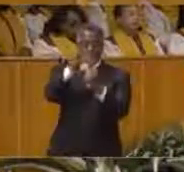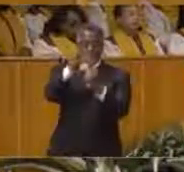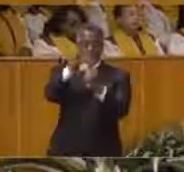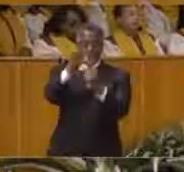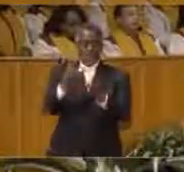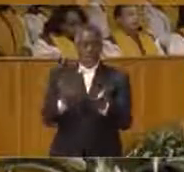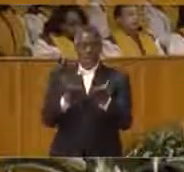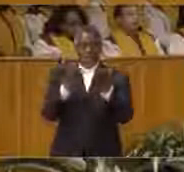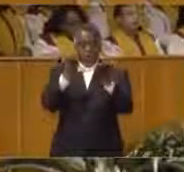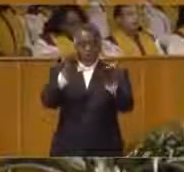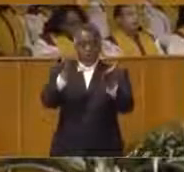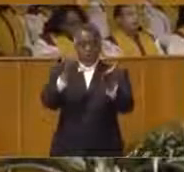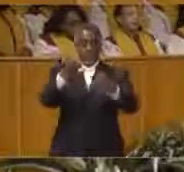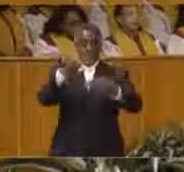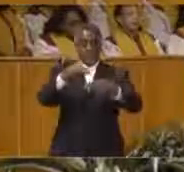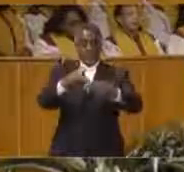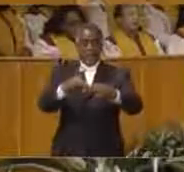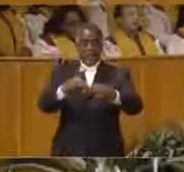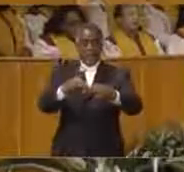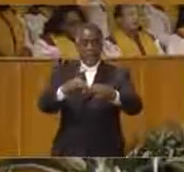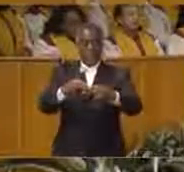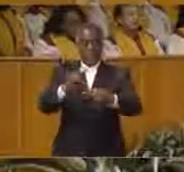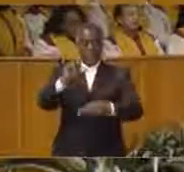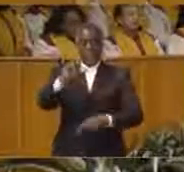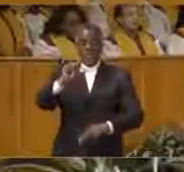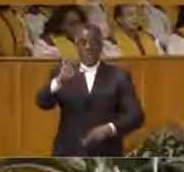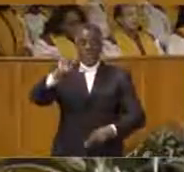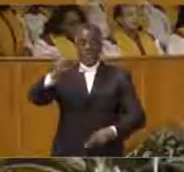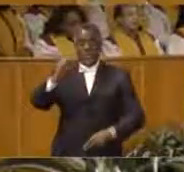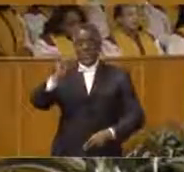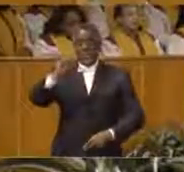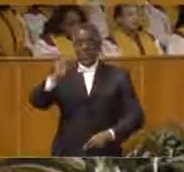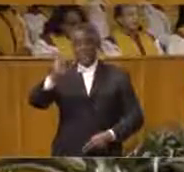offering called a tithe.